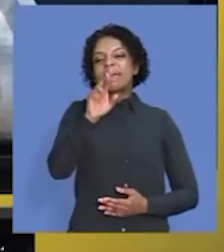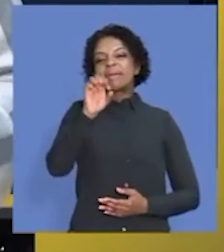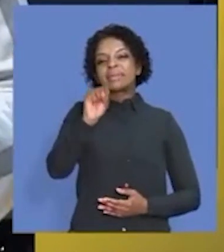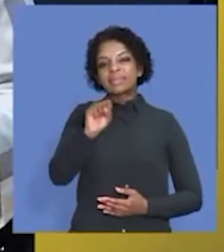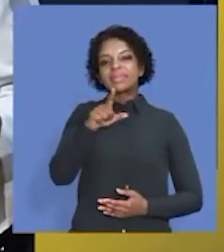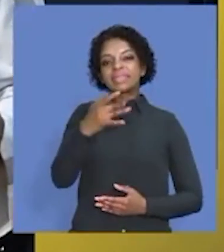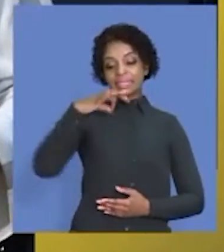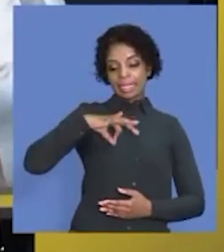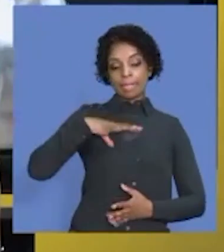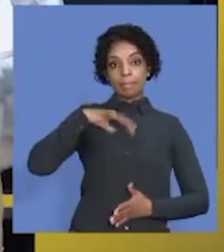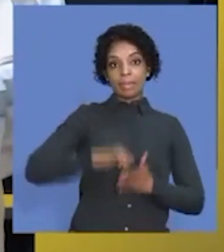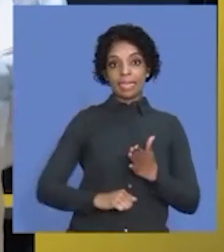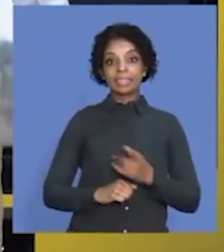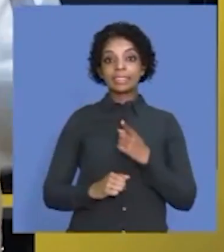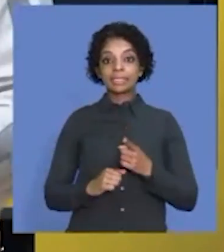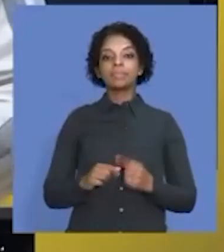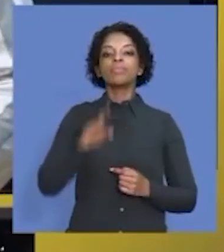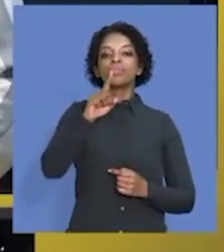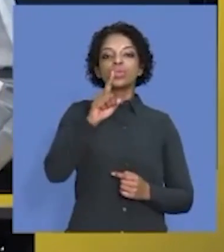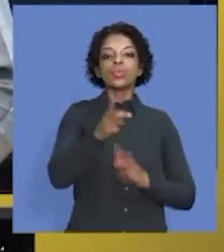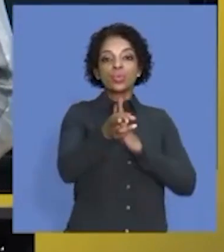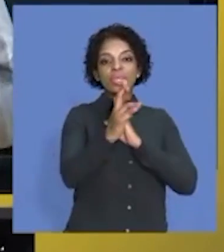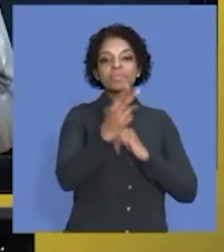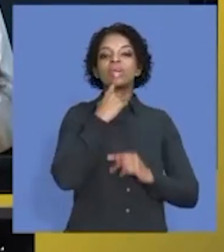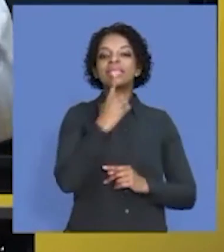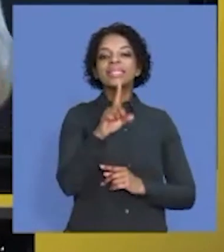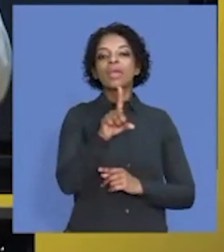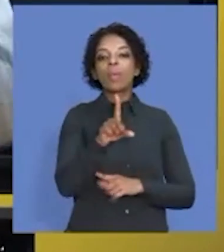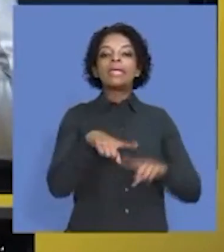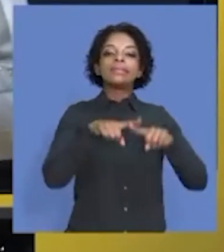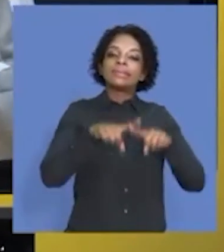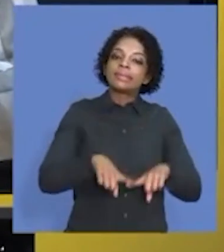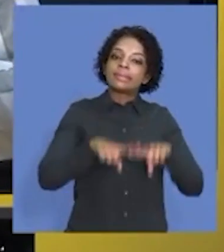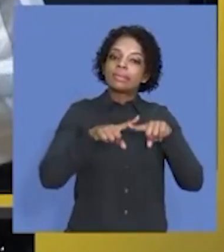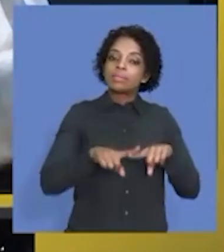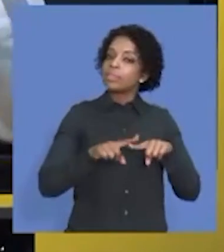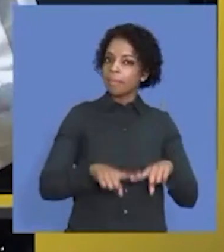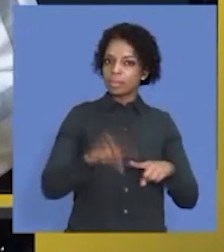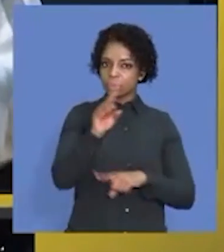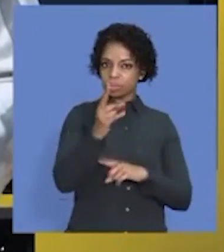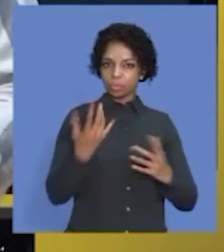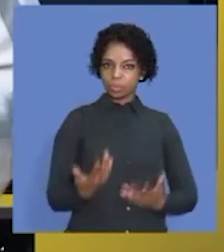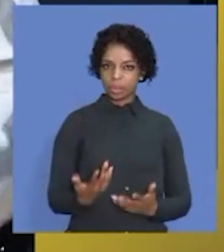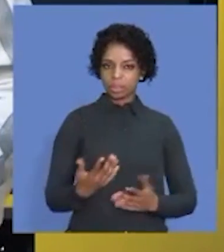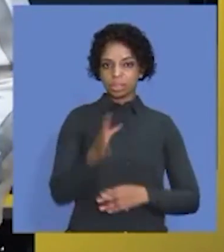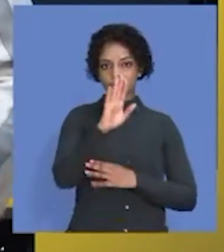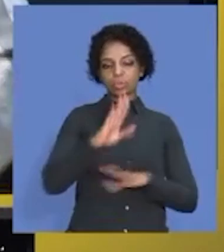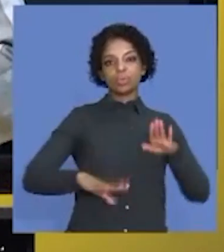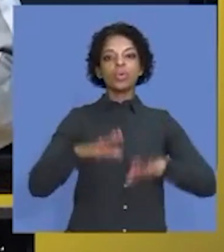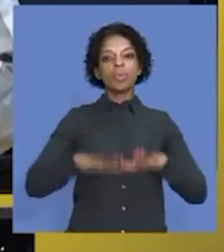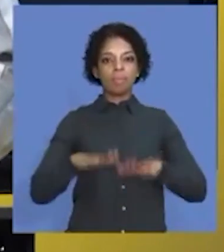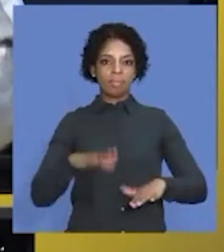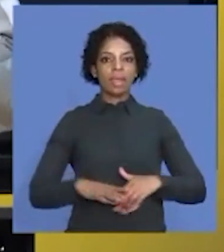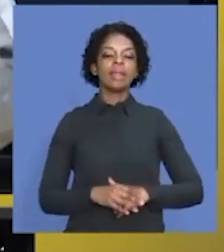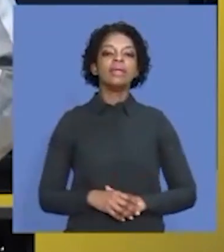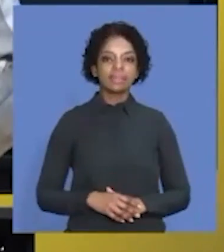income tax? Your response should be, it depends. What does it depend on? It